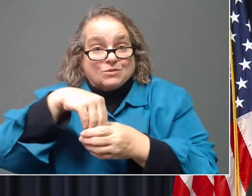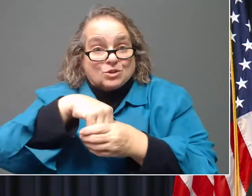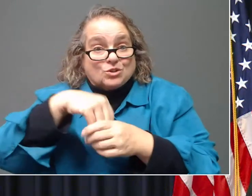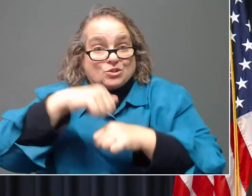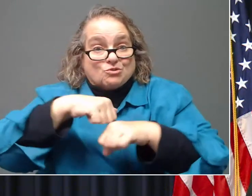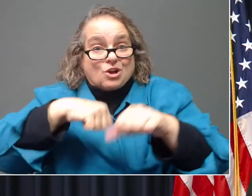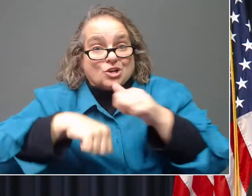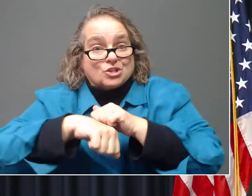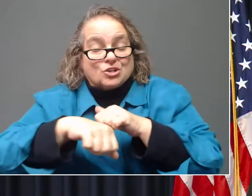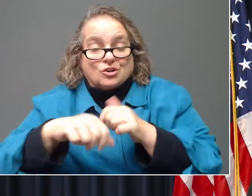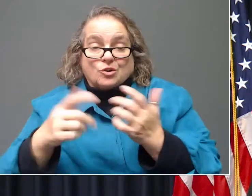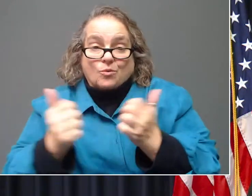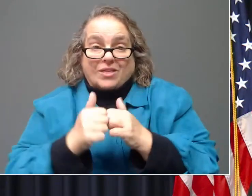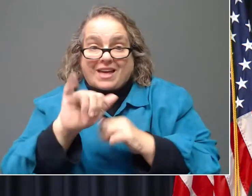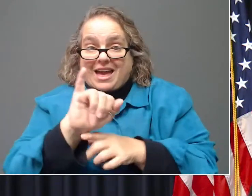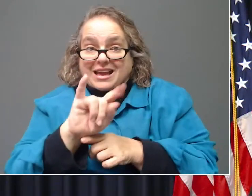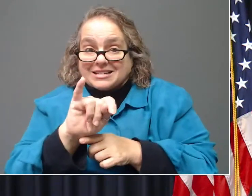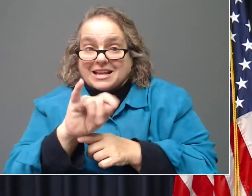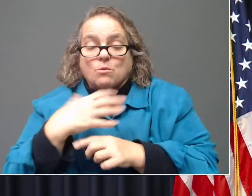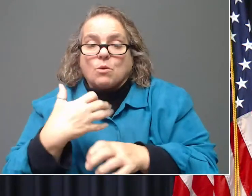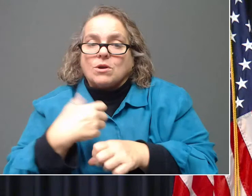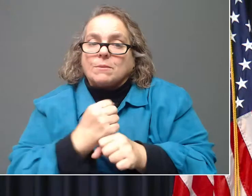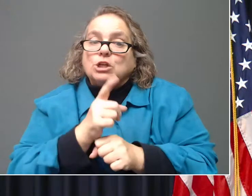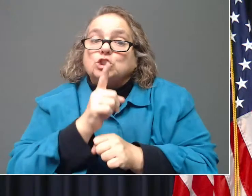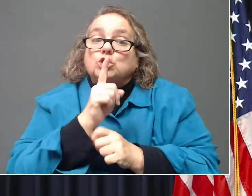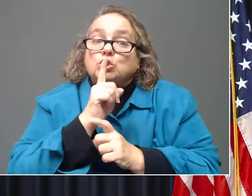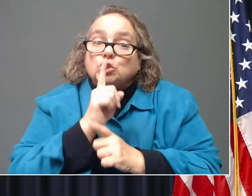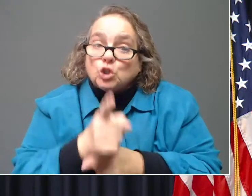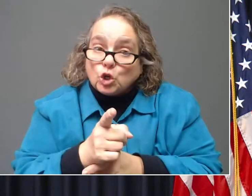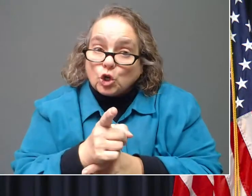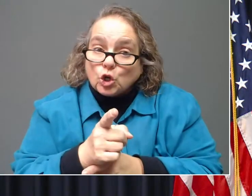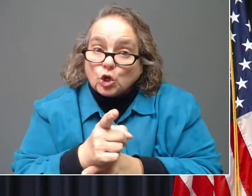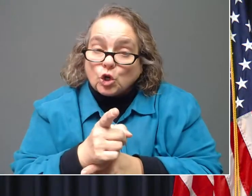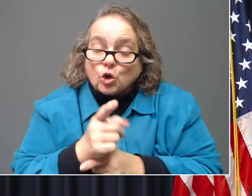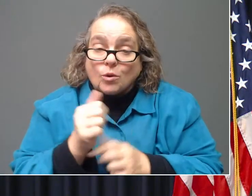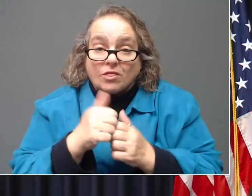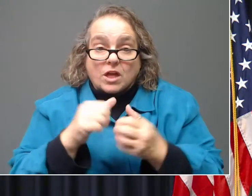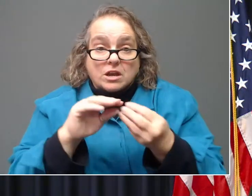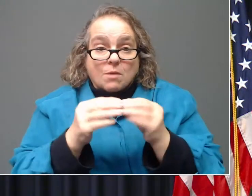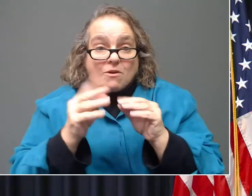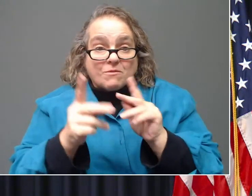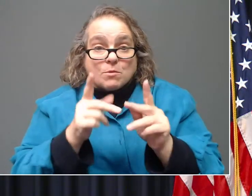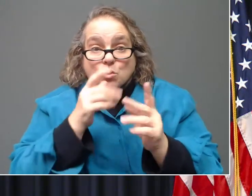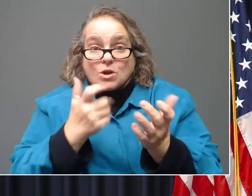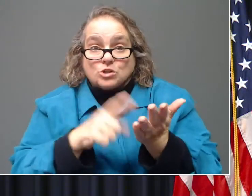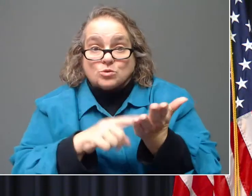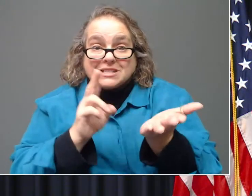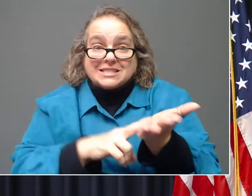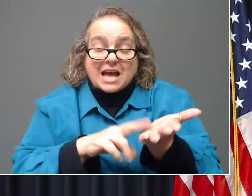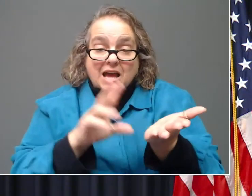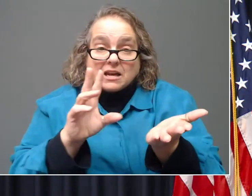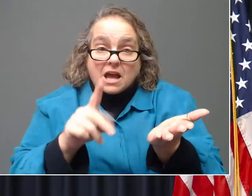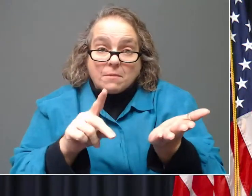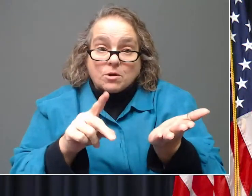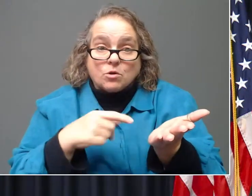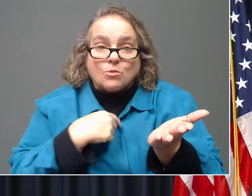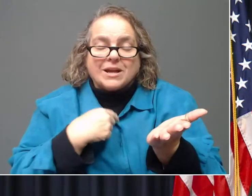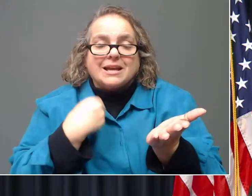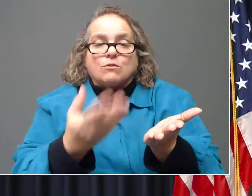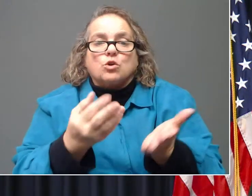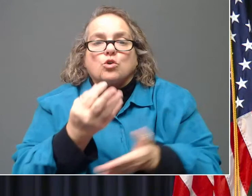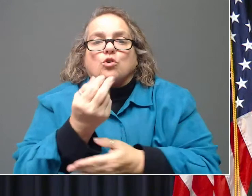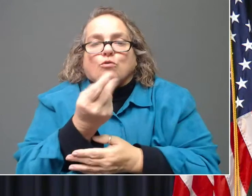IT, and we want to make sure that with the number of people who want to sign up, we give you as few issues as we